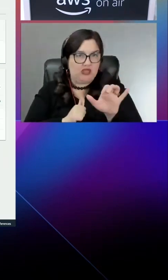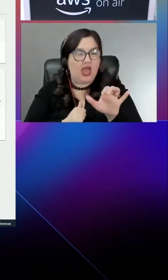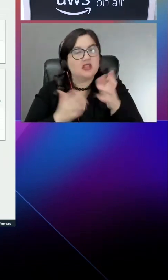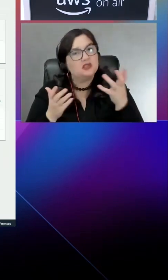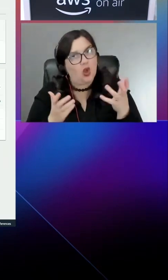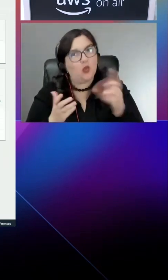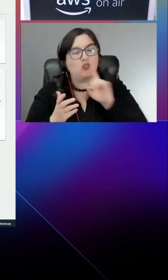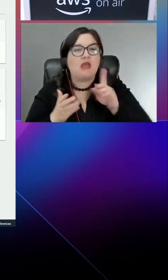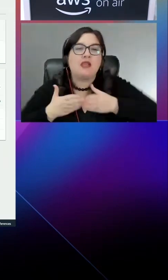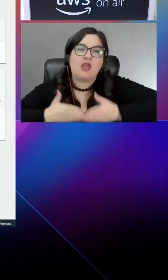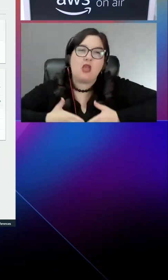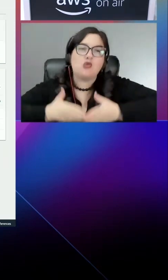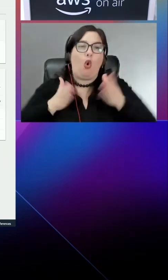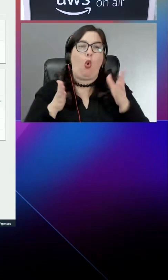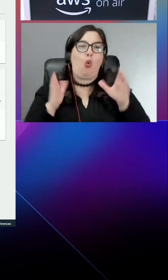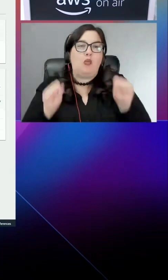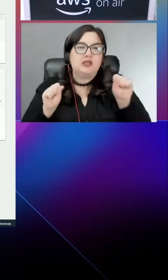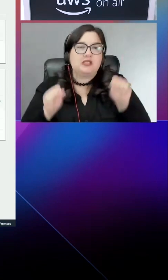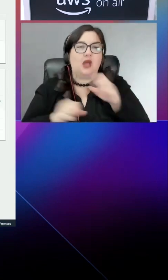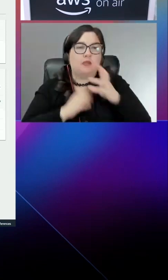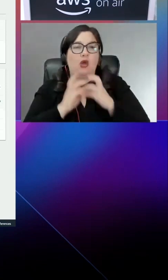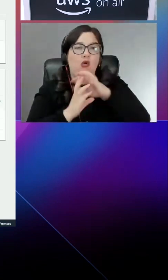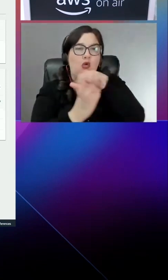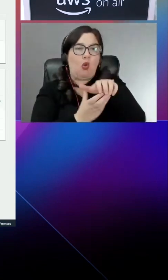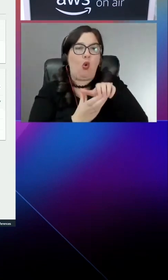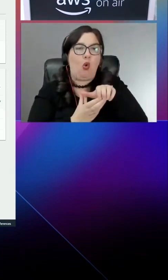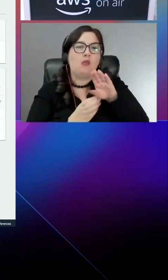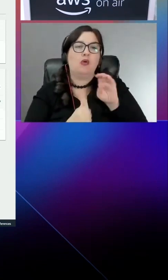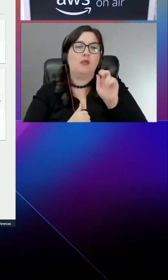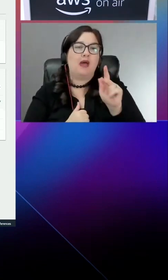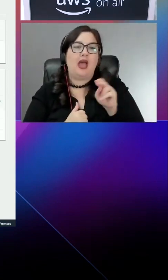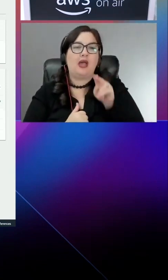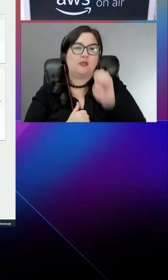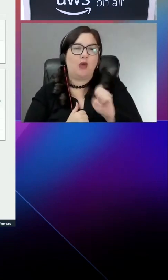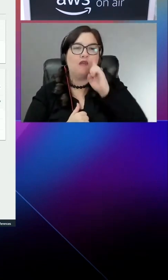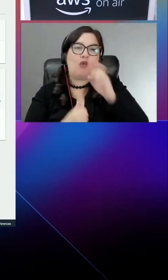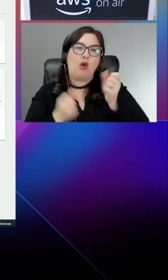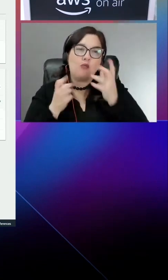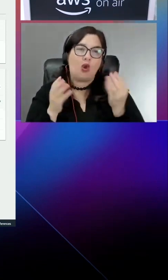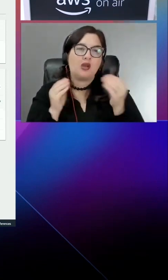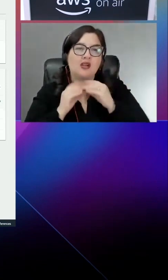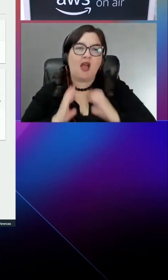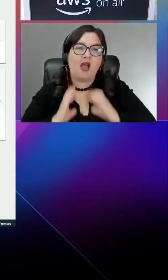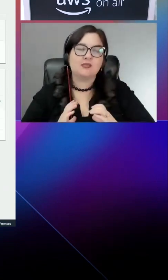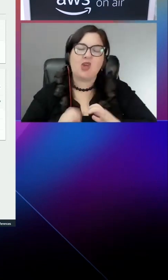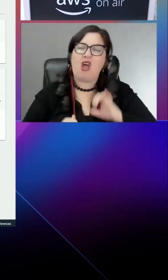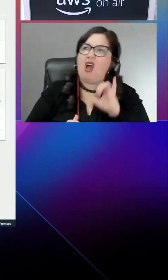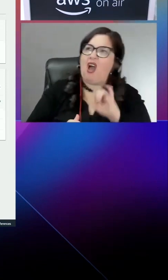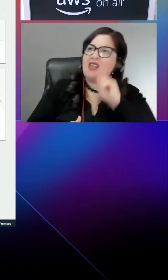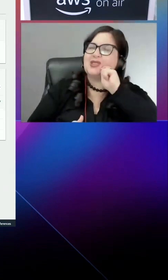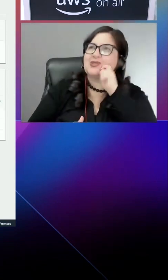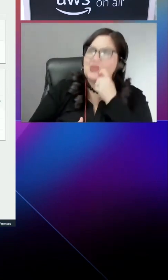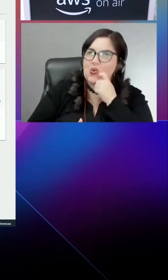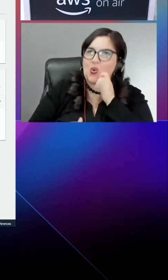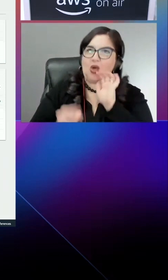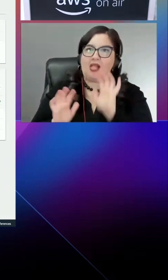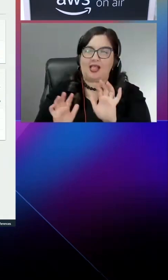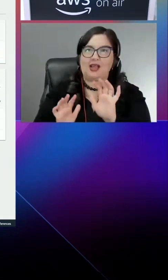know, using the global backbone for a lot more customers. This is so cool. Well, why are we talking the two of you